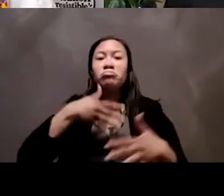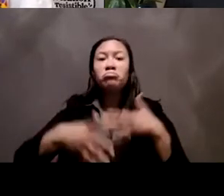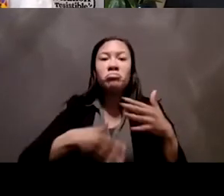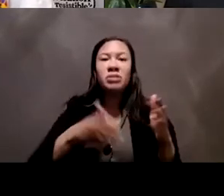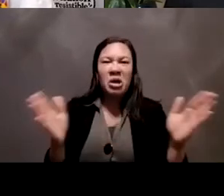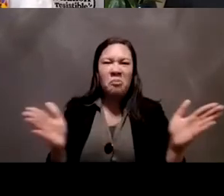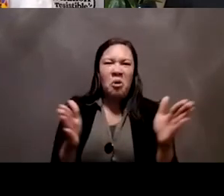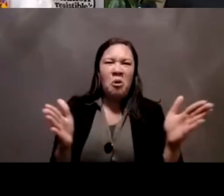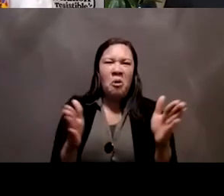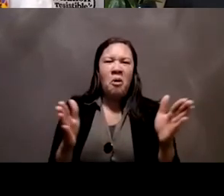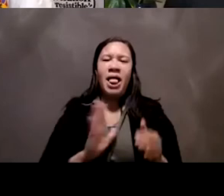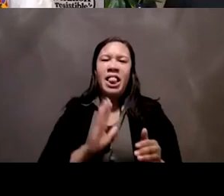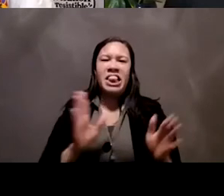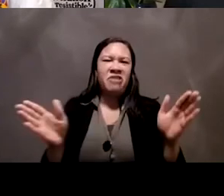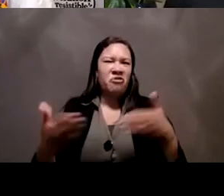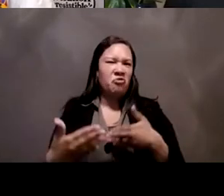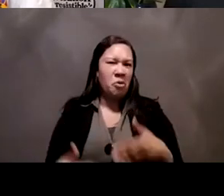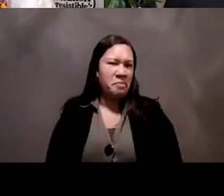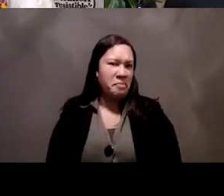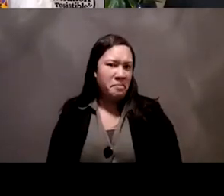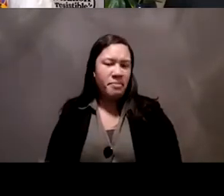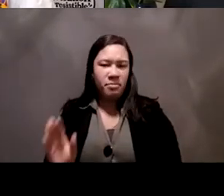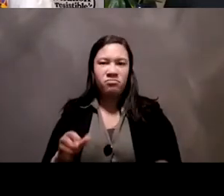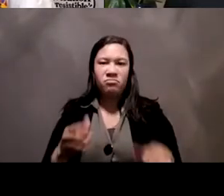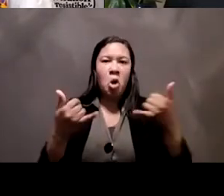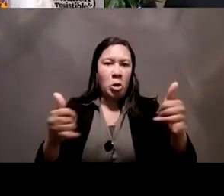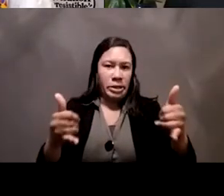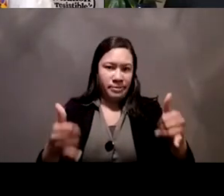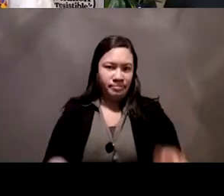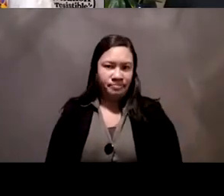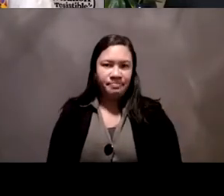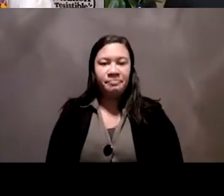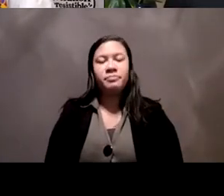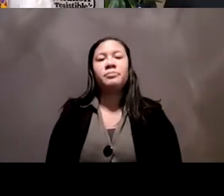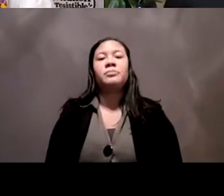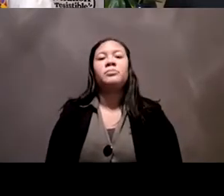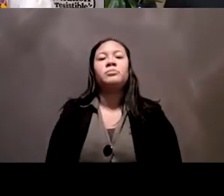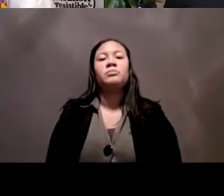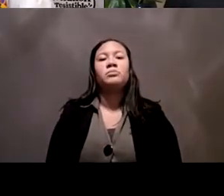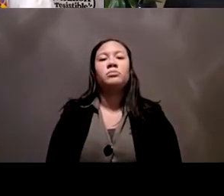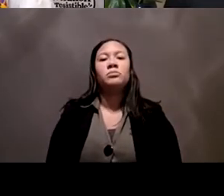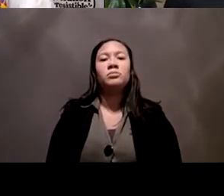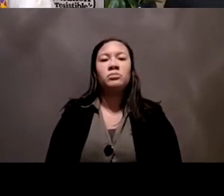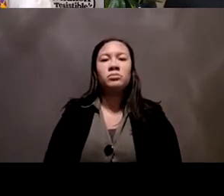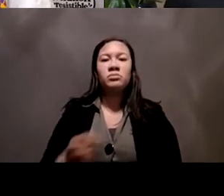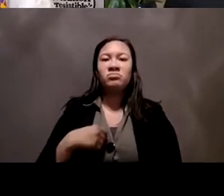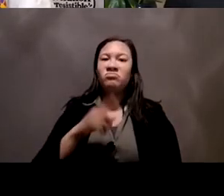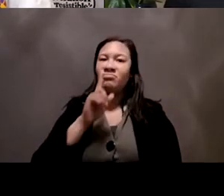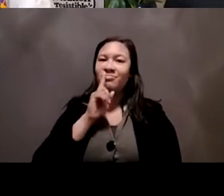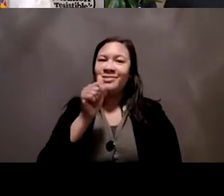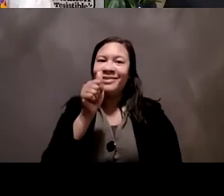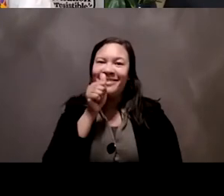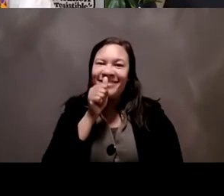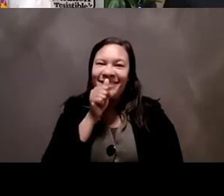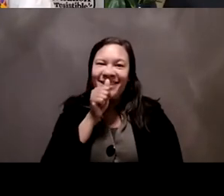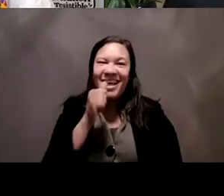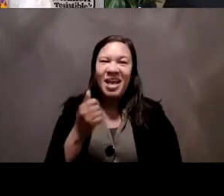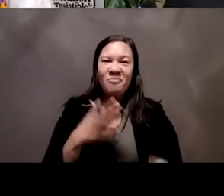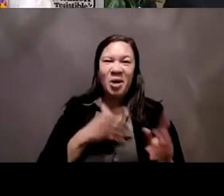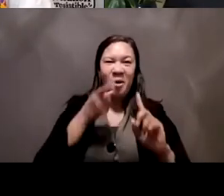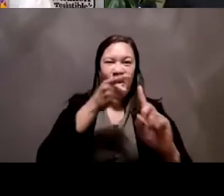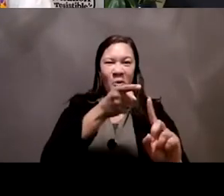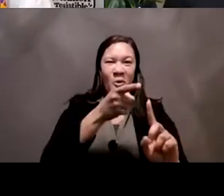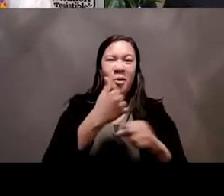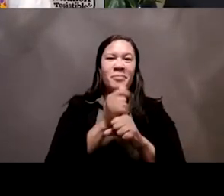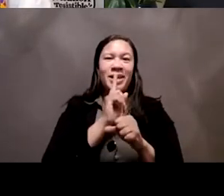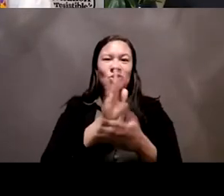of a living room where this party is happening. And I have secret ambitions to make short films. It's